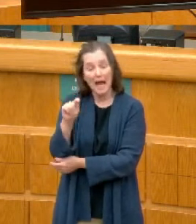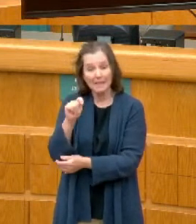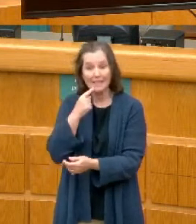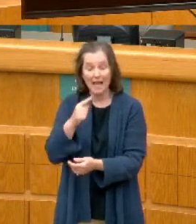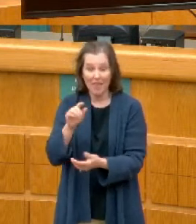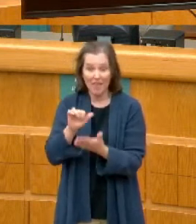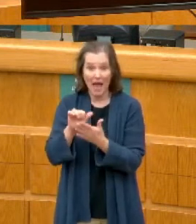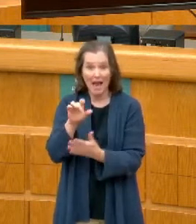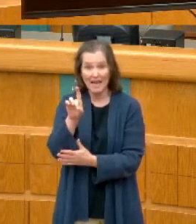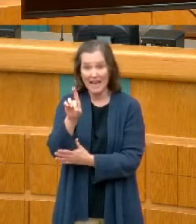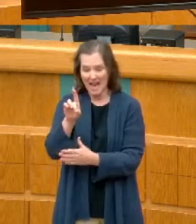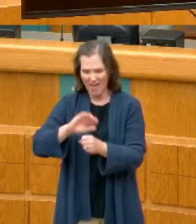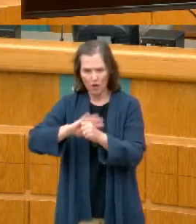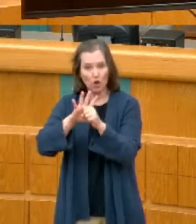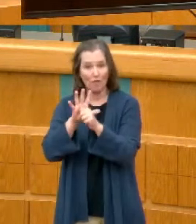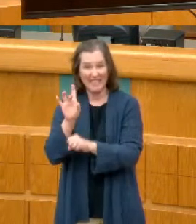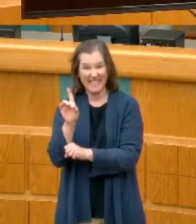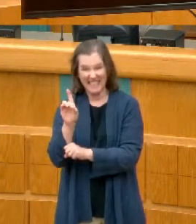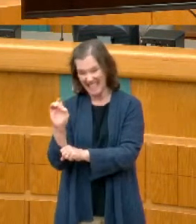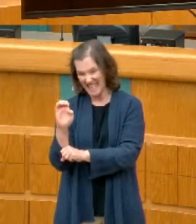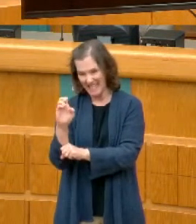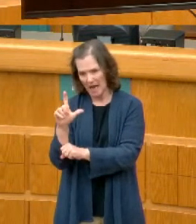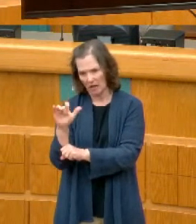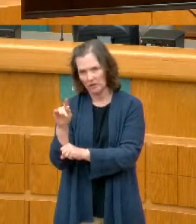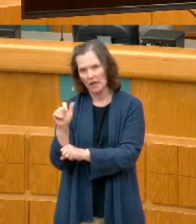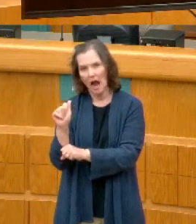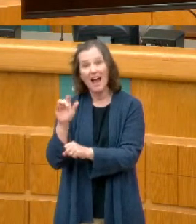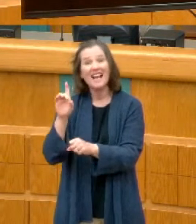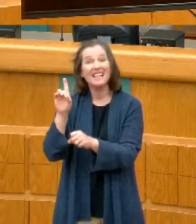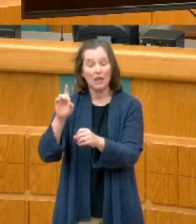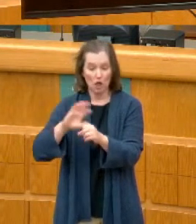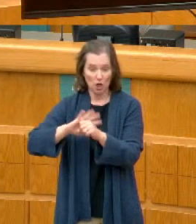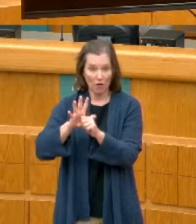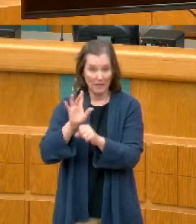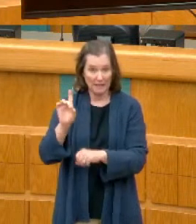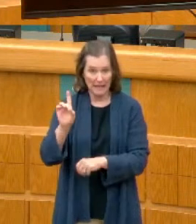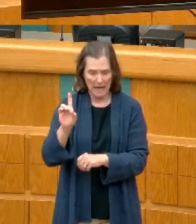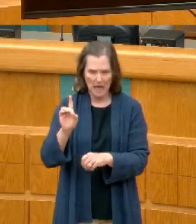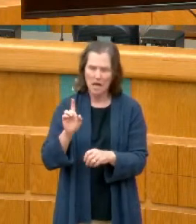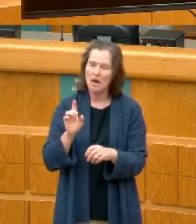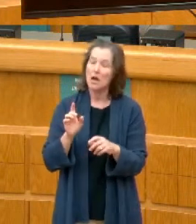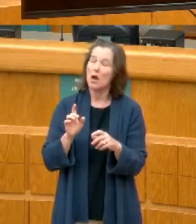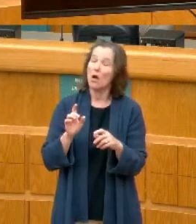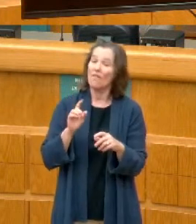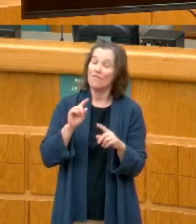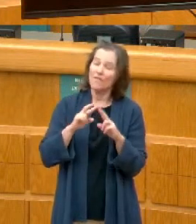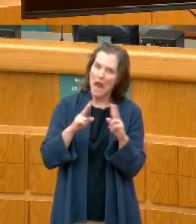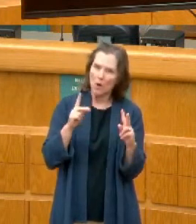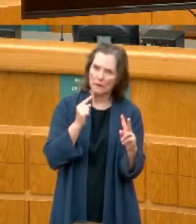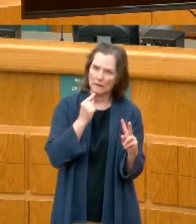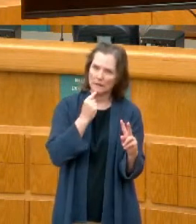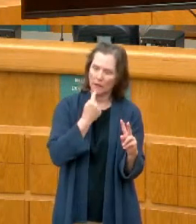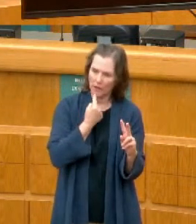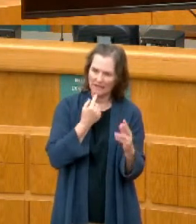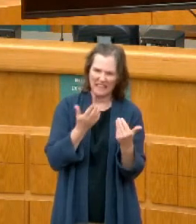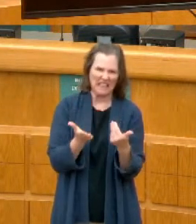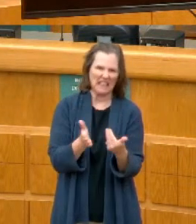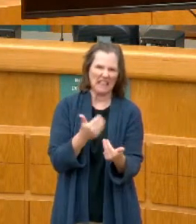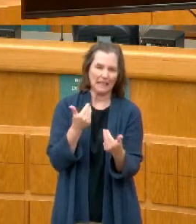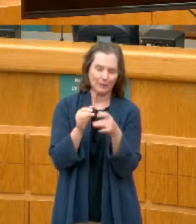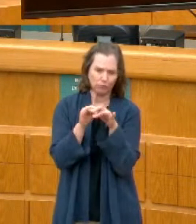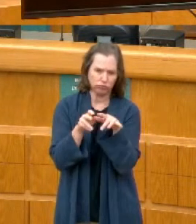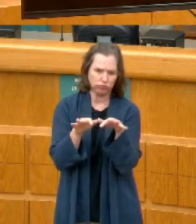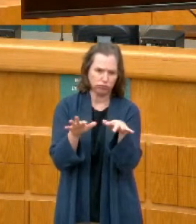individuals with underlying vulnerabilities are at a higher risk of severe infection and death. 95